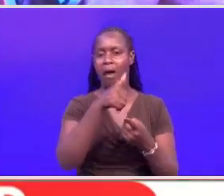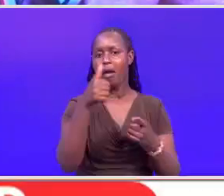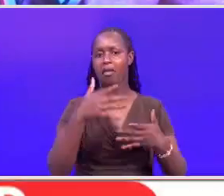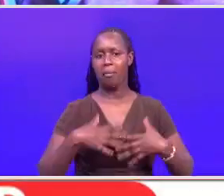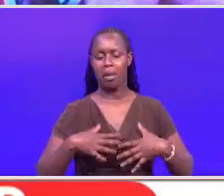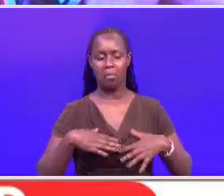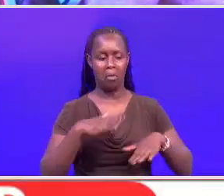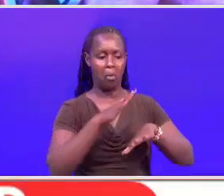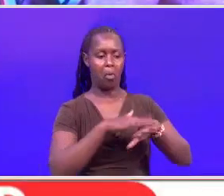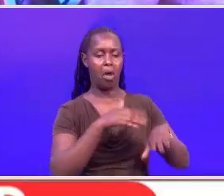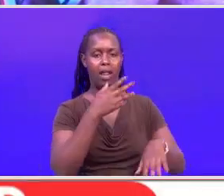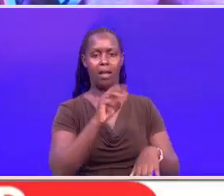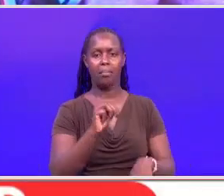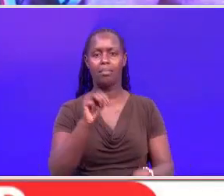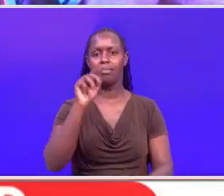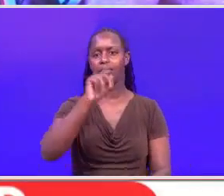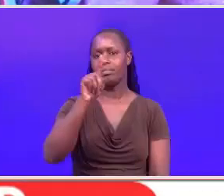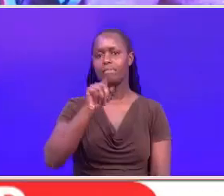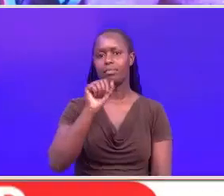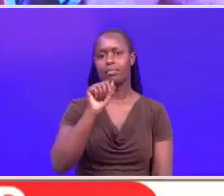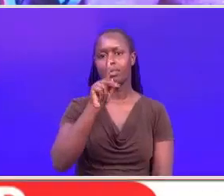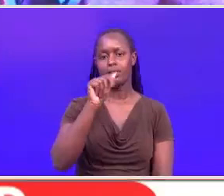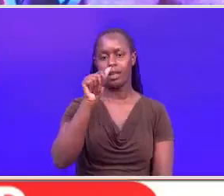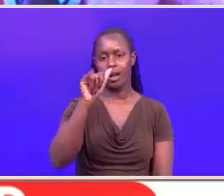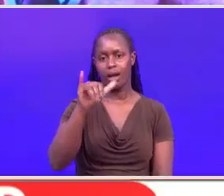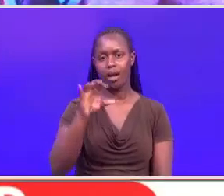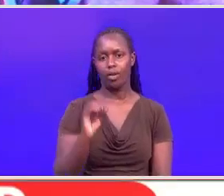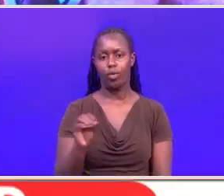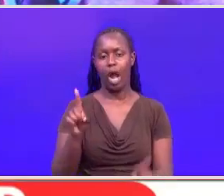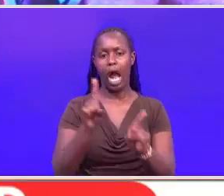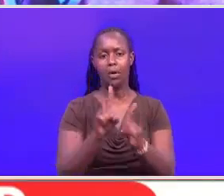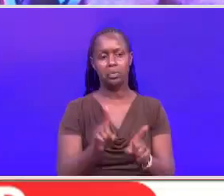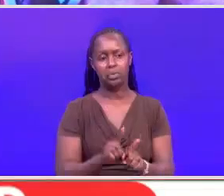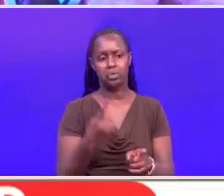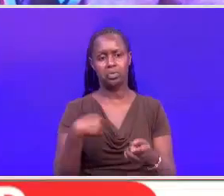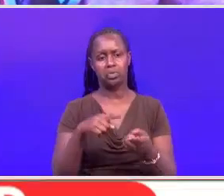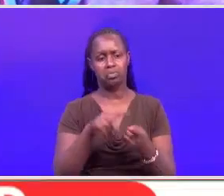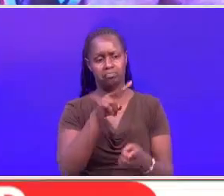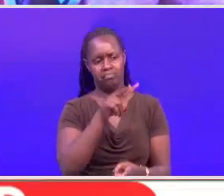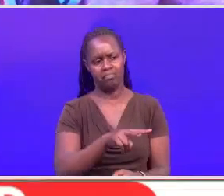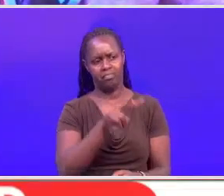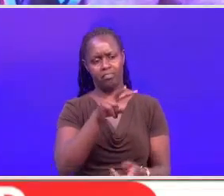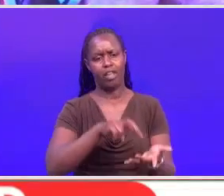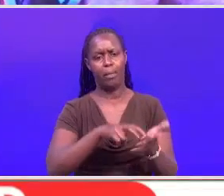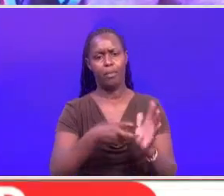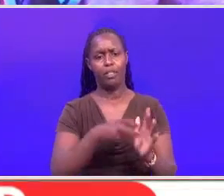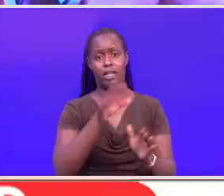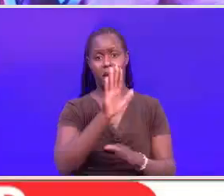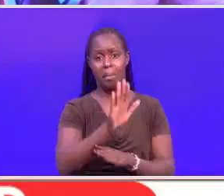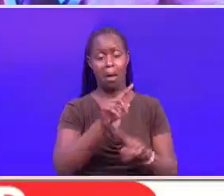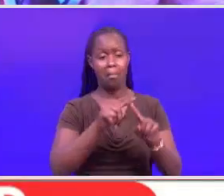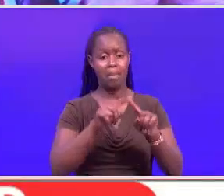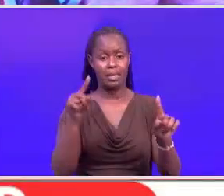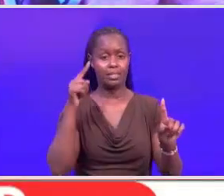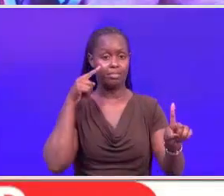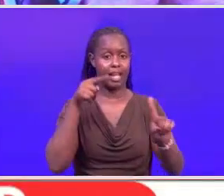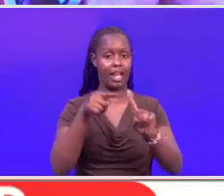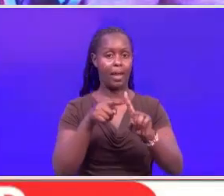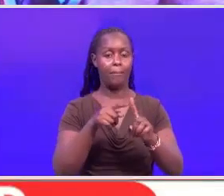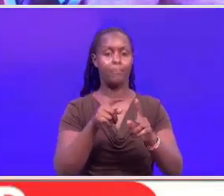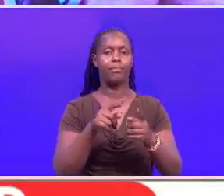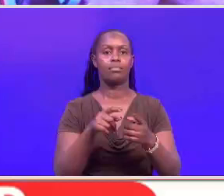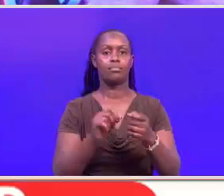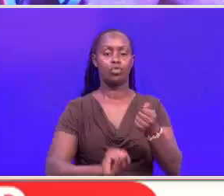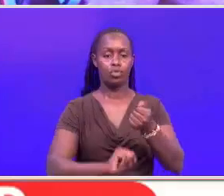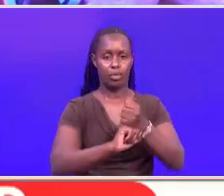coyote, in as much as his projects are, of course, underway to better the living standards of Kenya. And of course, this